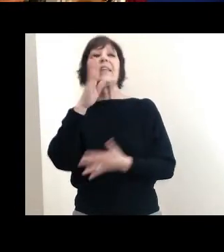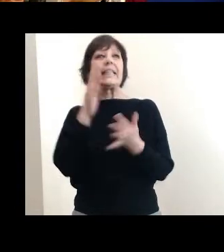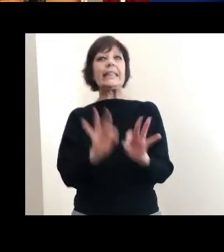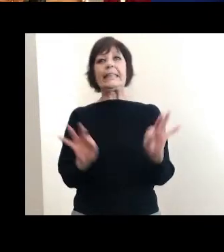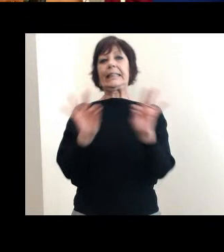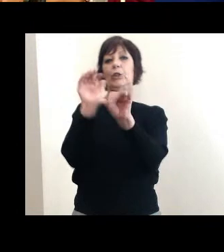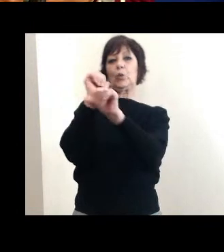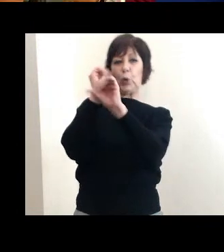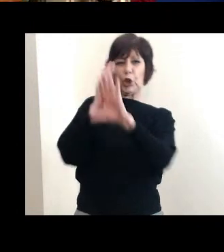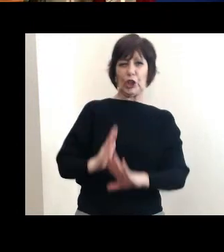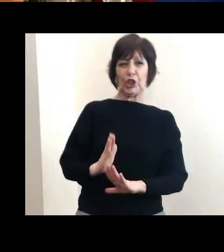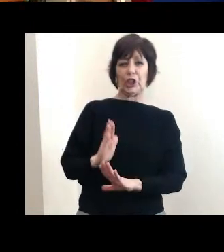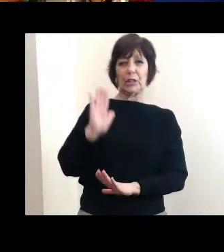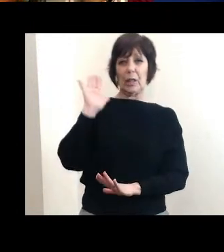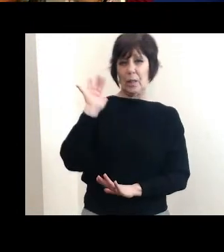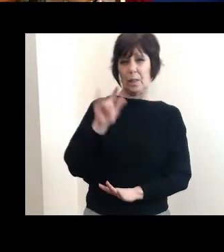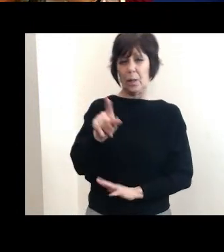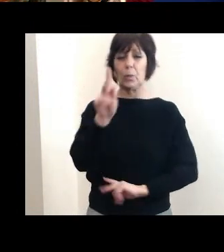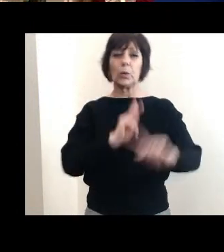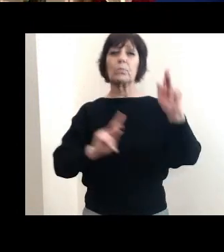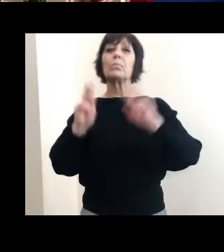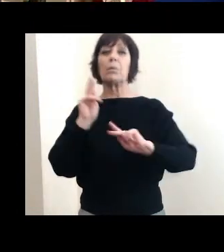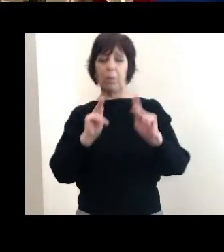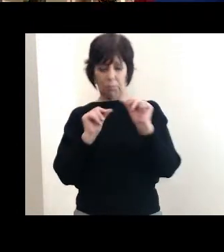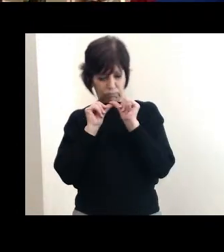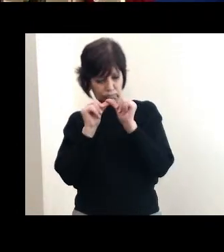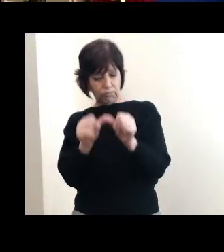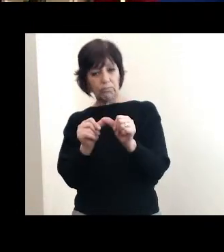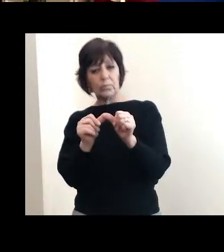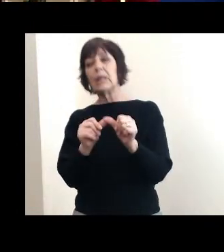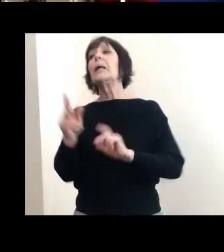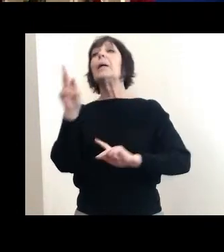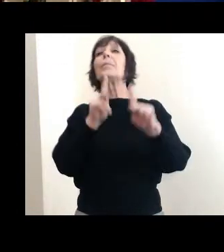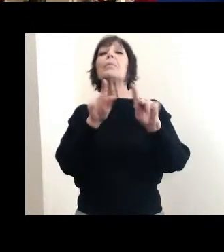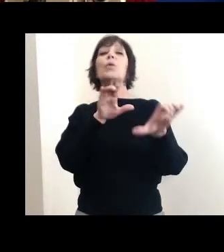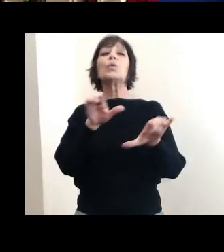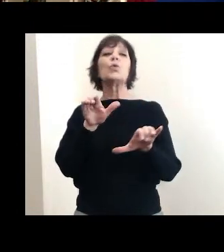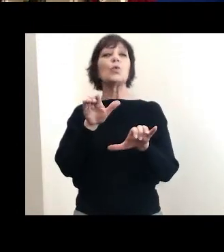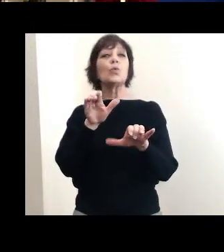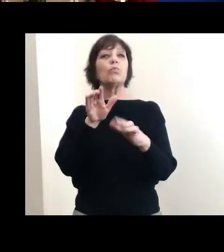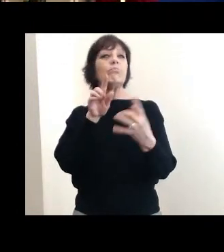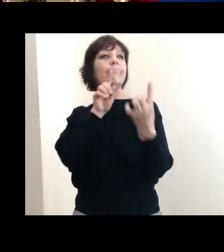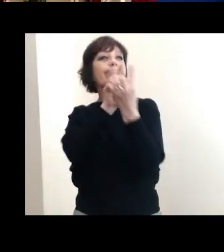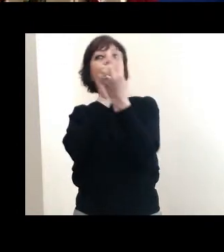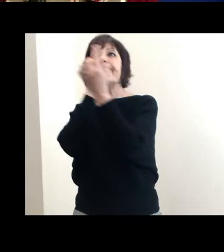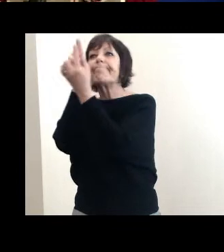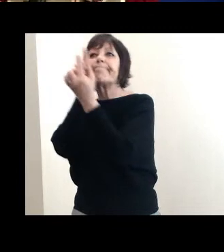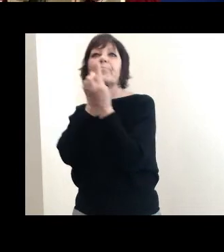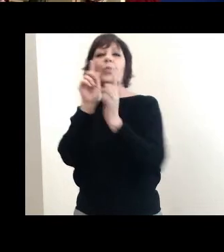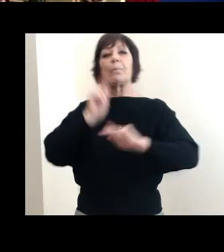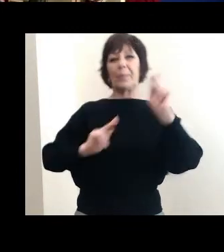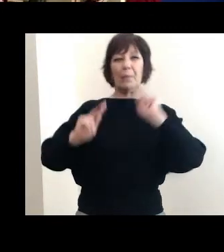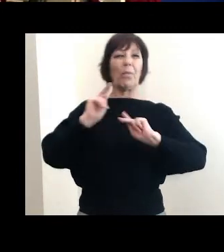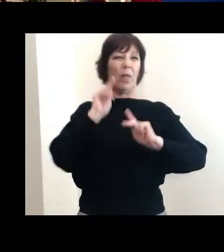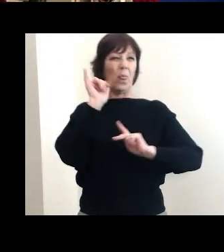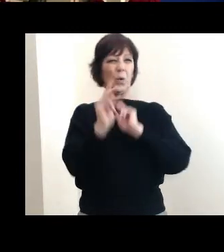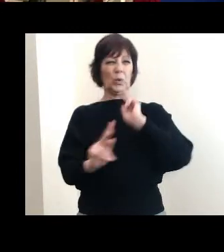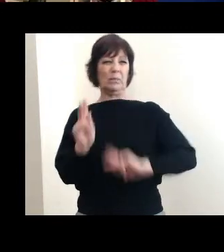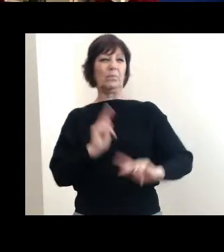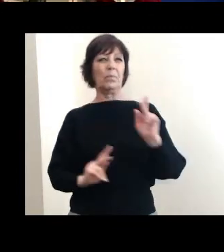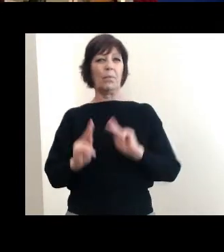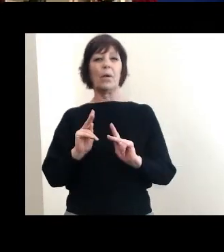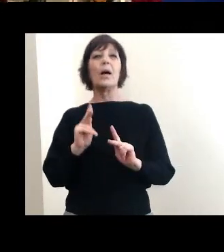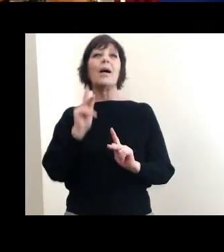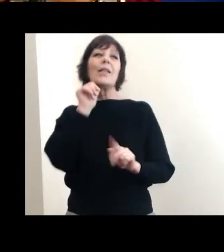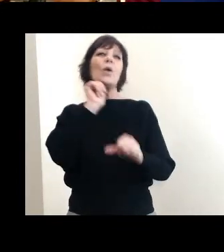were identified by the New York State Health Department, also people that do a lot of front-facing work, like people that not only that